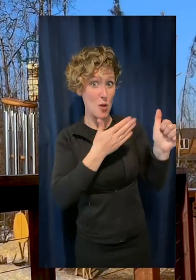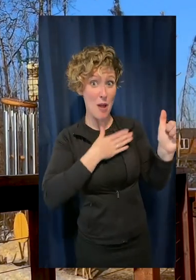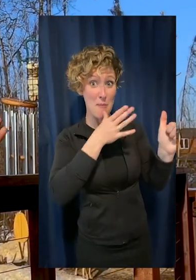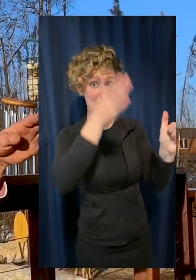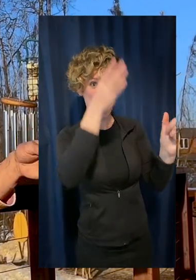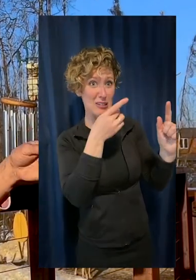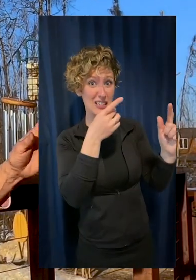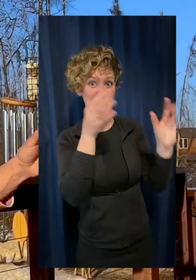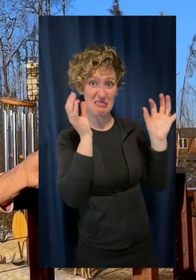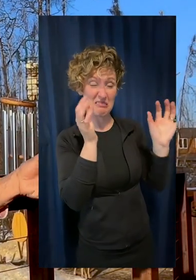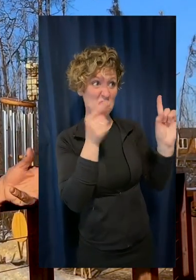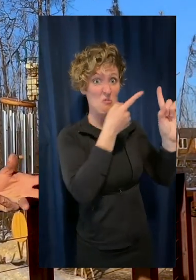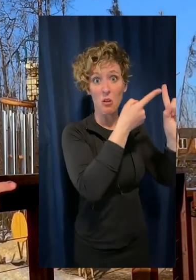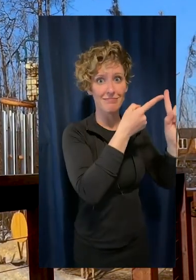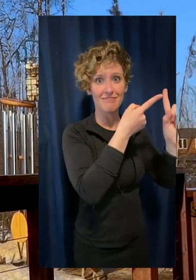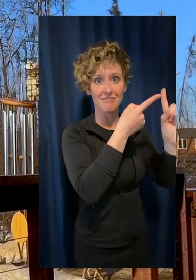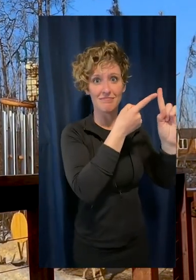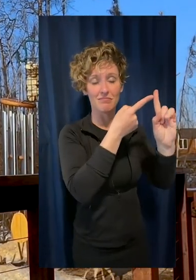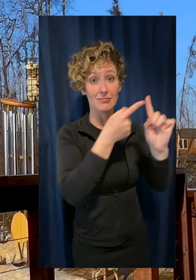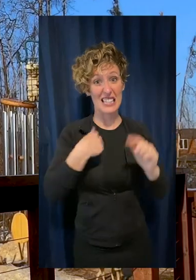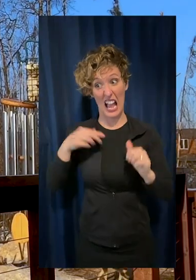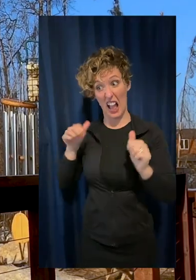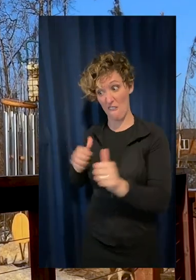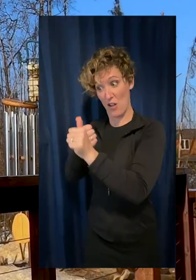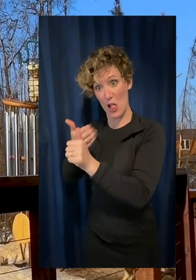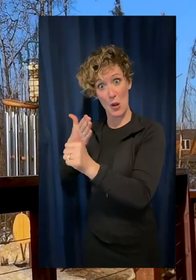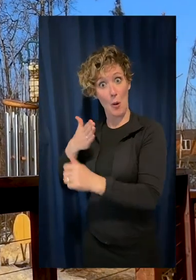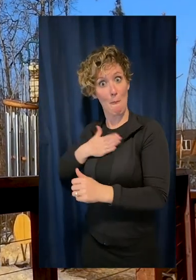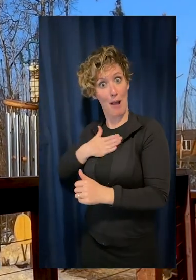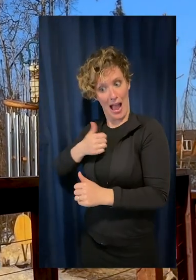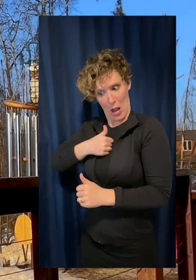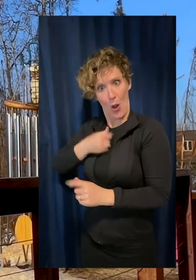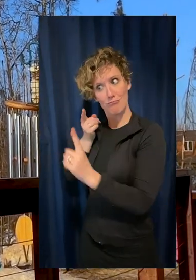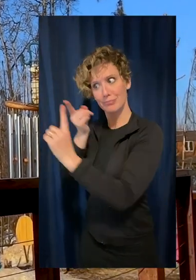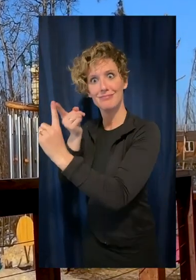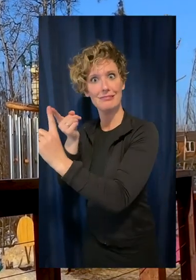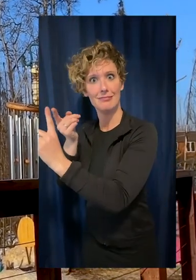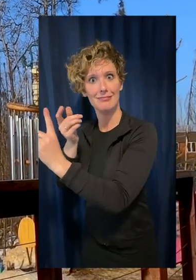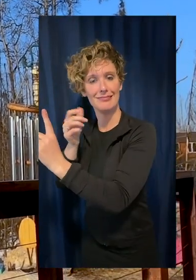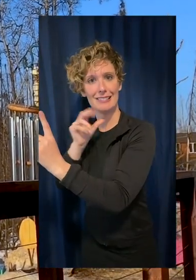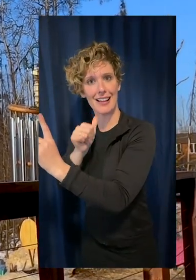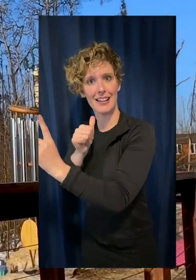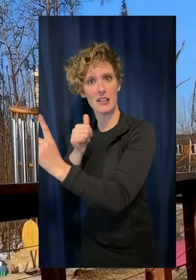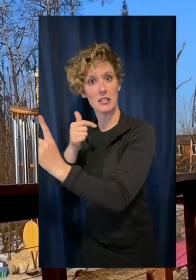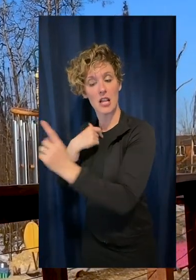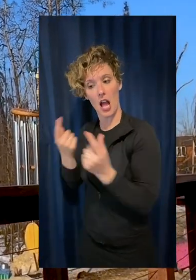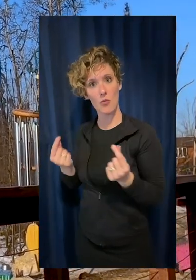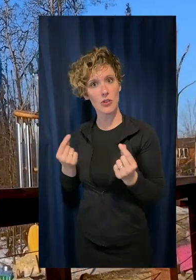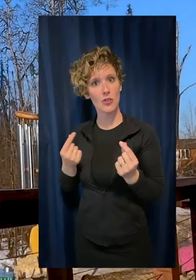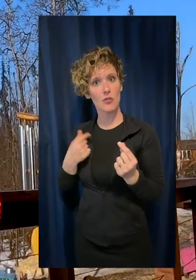didn't follow at all where I thought I was going to go, but did follow a God-given best past for